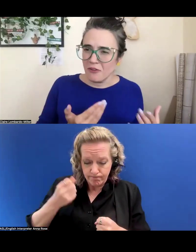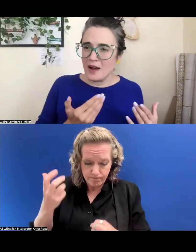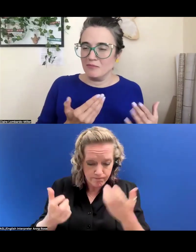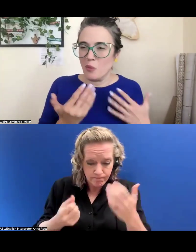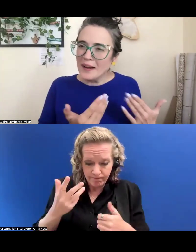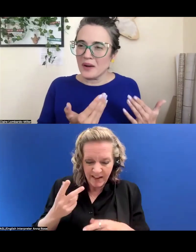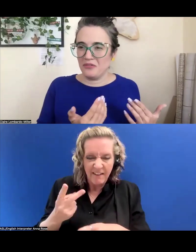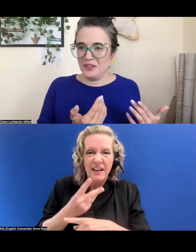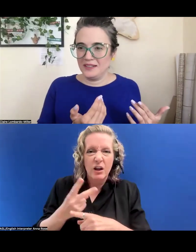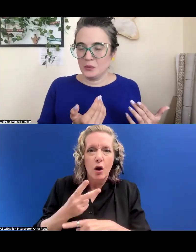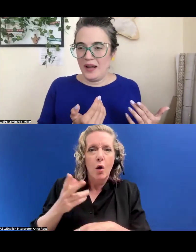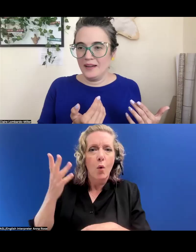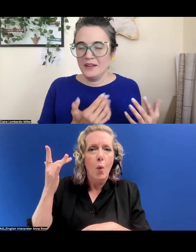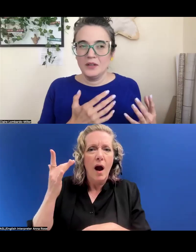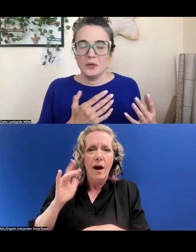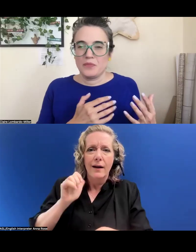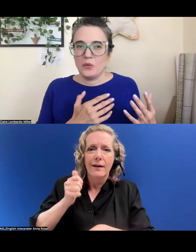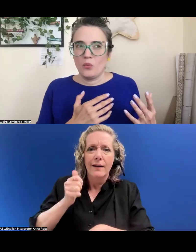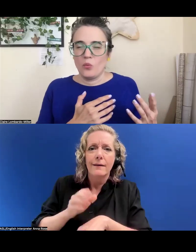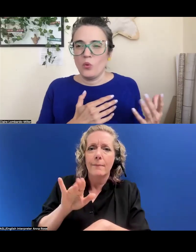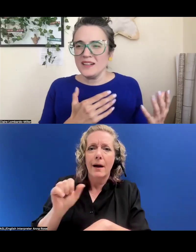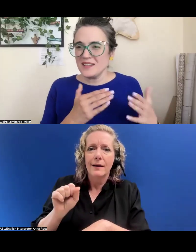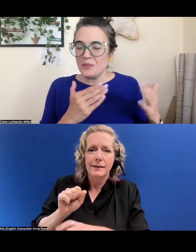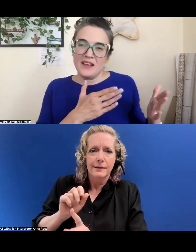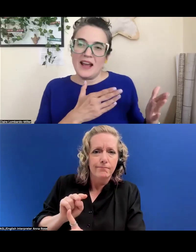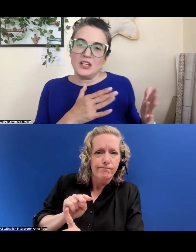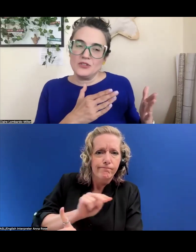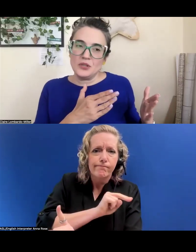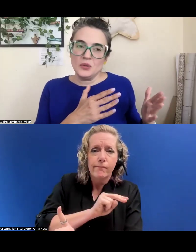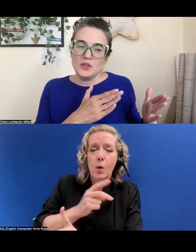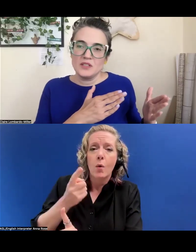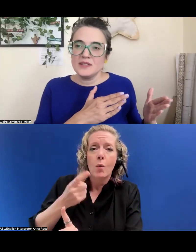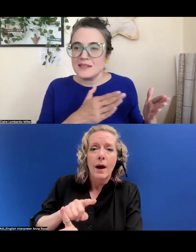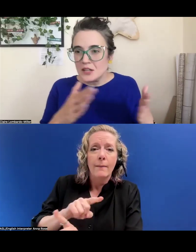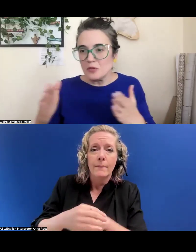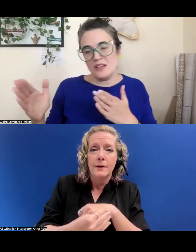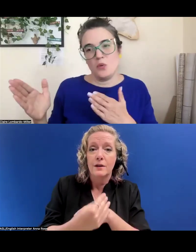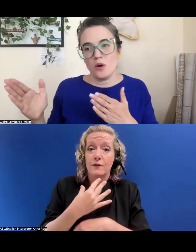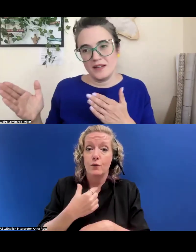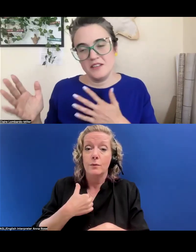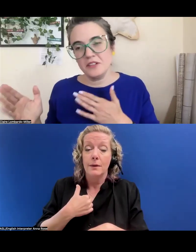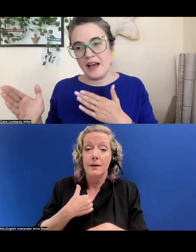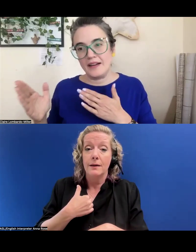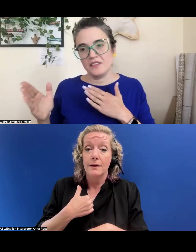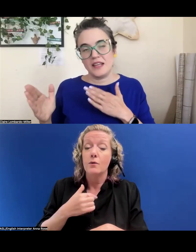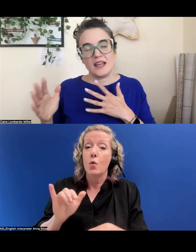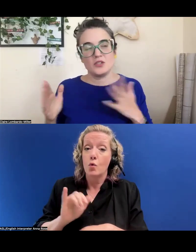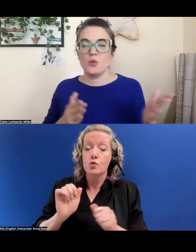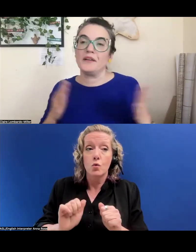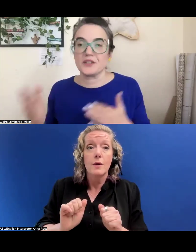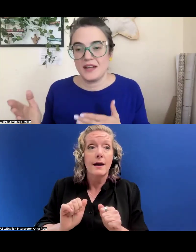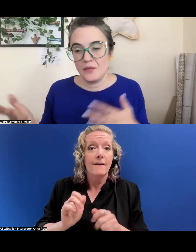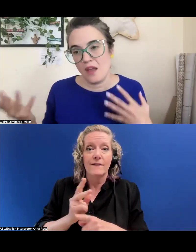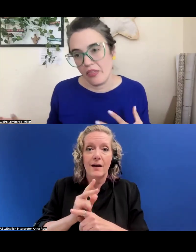is it from? Why do I feel this way? What is something that I can do to steer me toward a different line of thinking